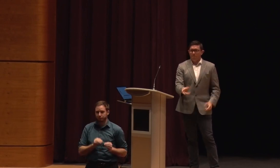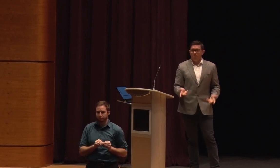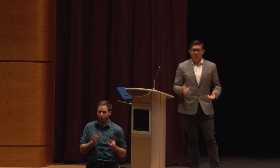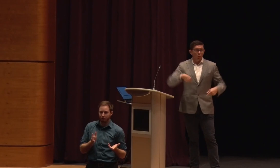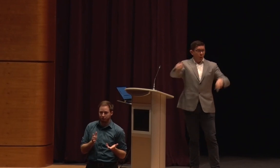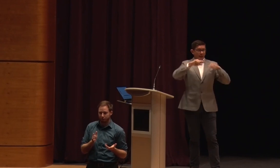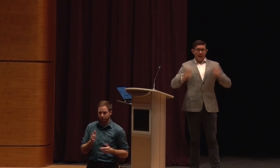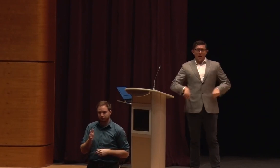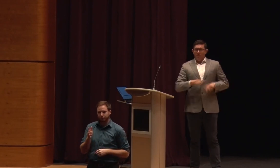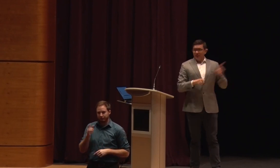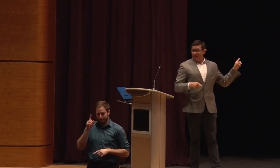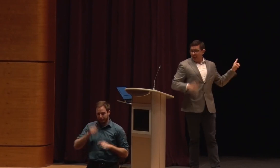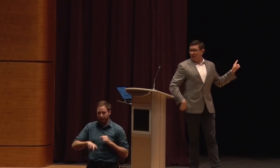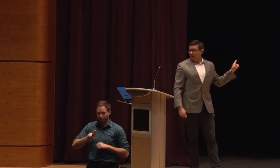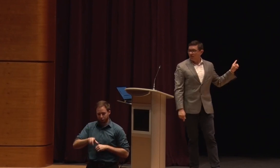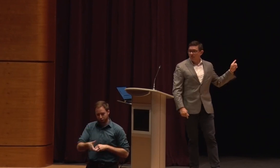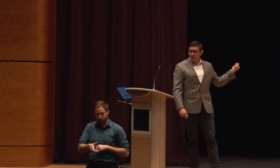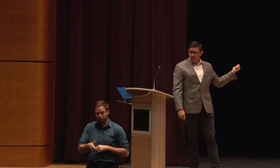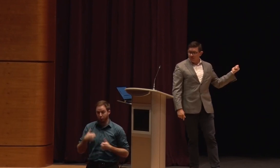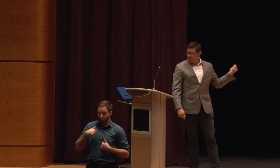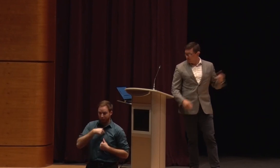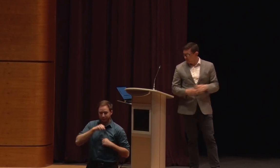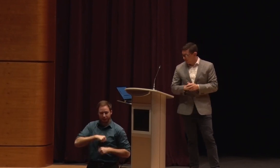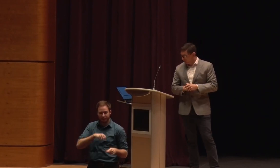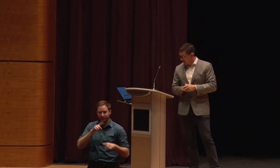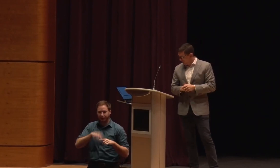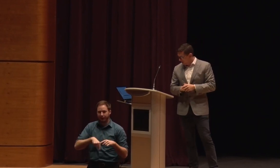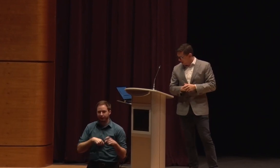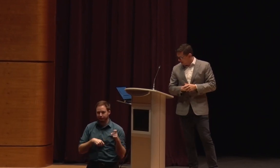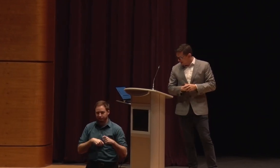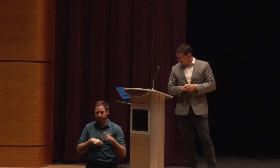Obviously, he can't use a doorknob. We can, but he can't.